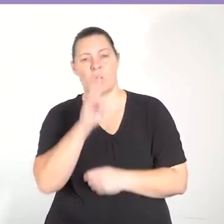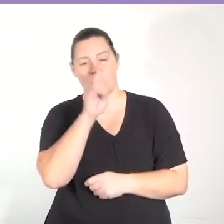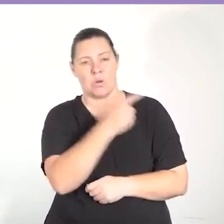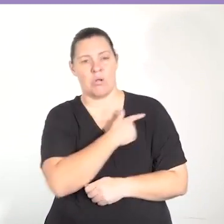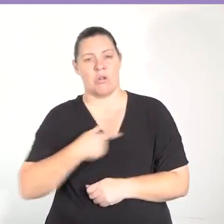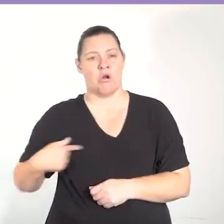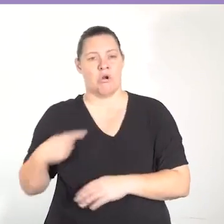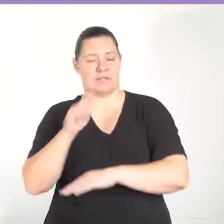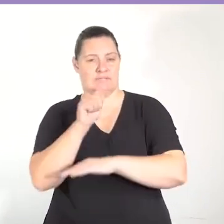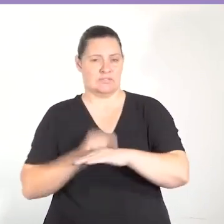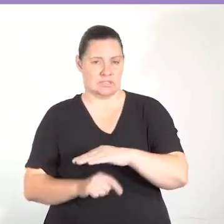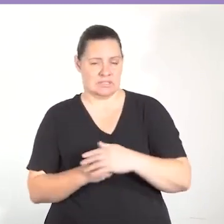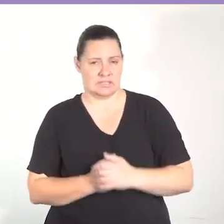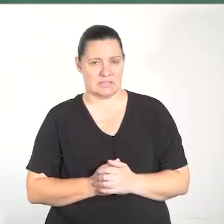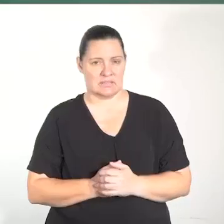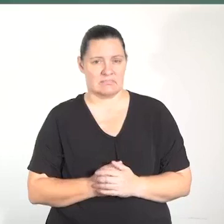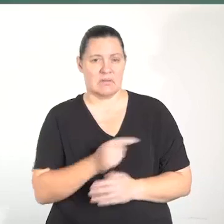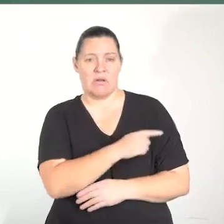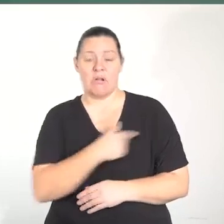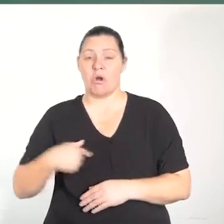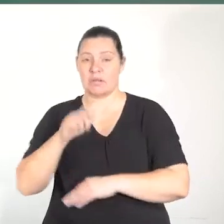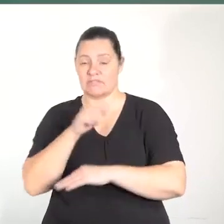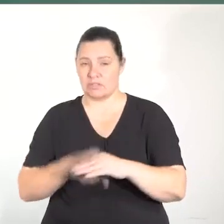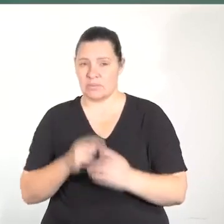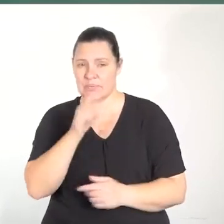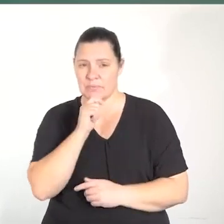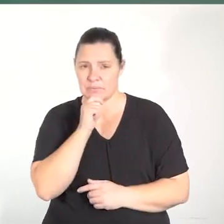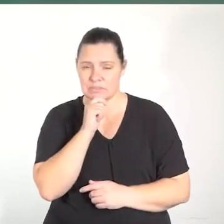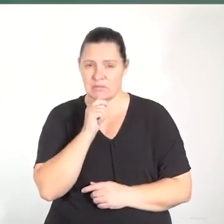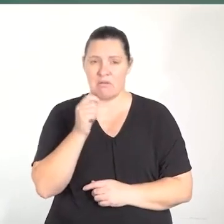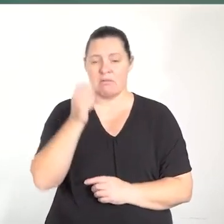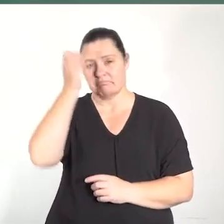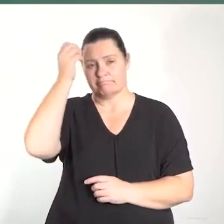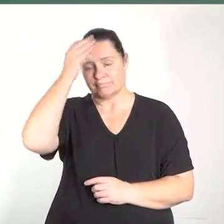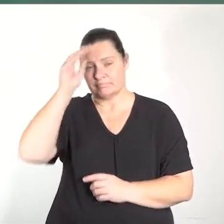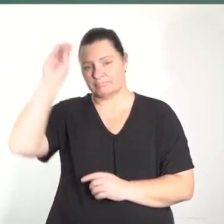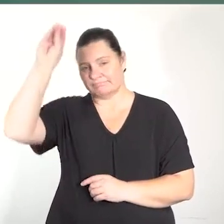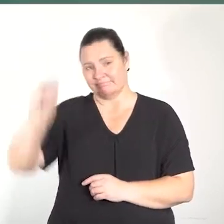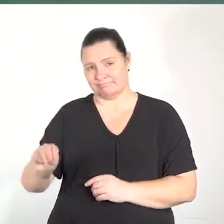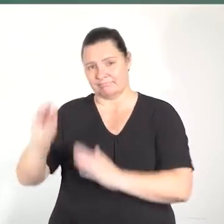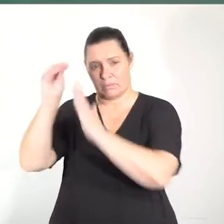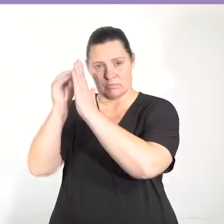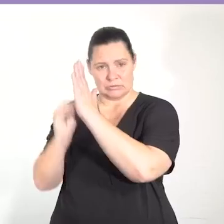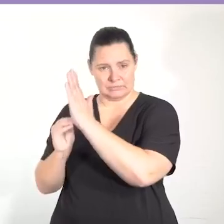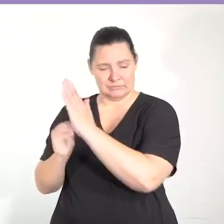Let's look at long division. Now remember, with long division, we are going to use our clue board.